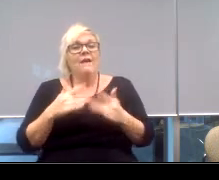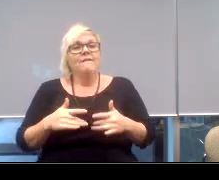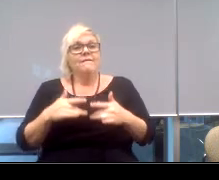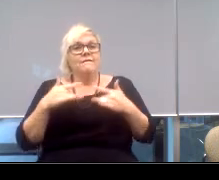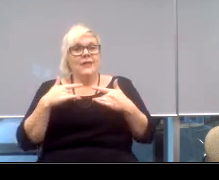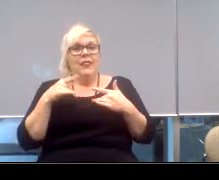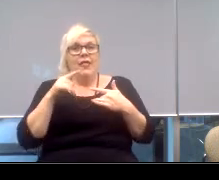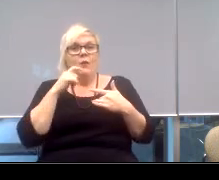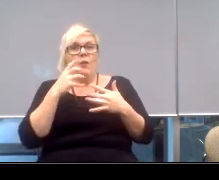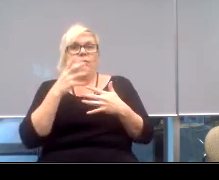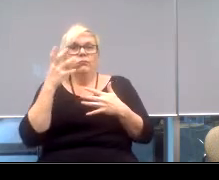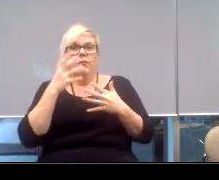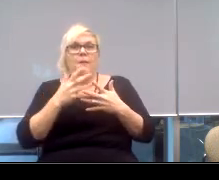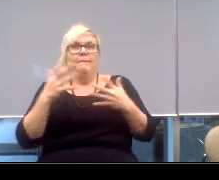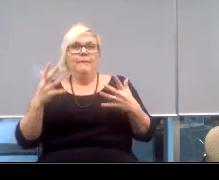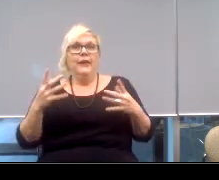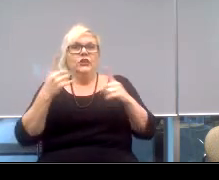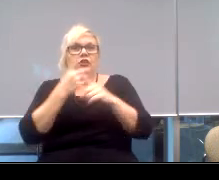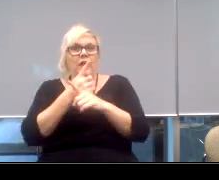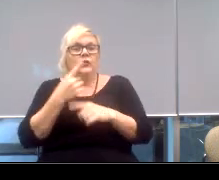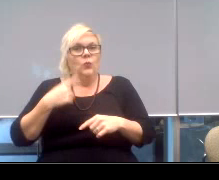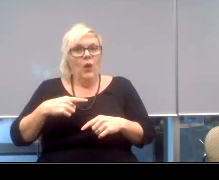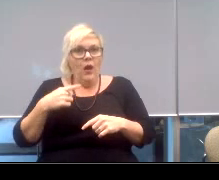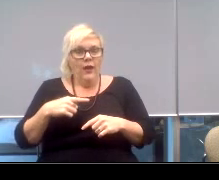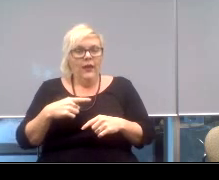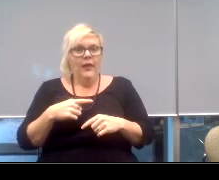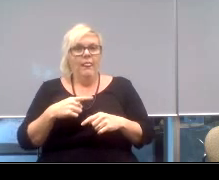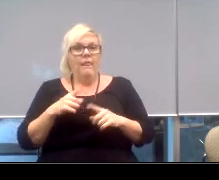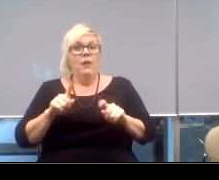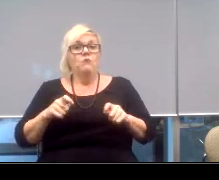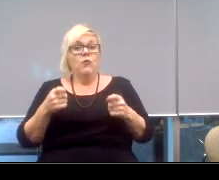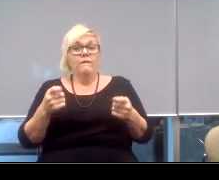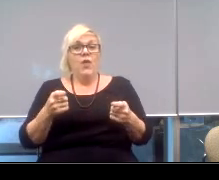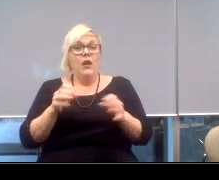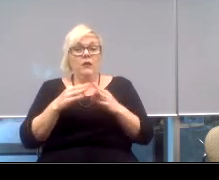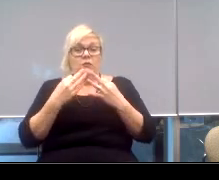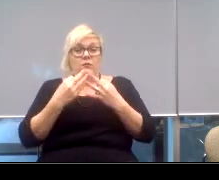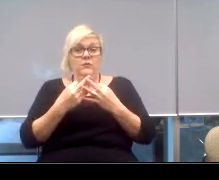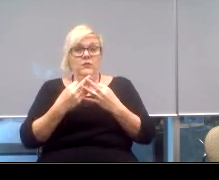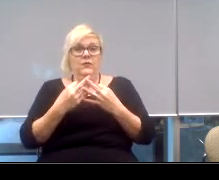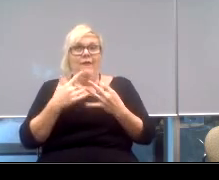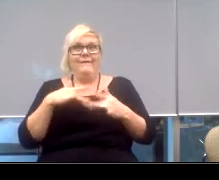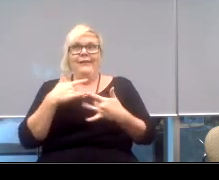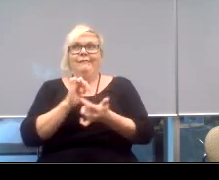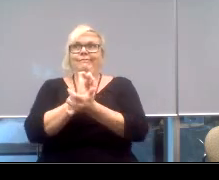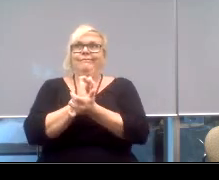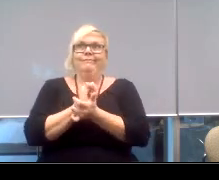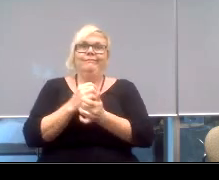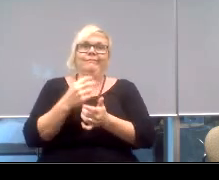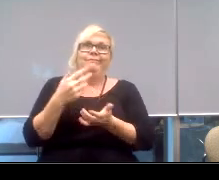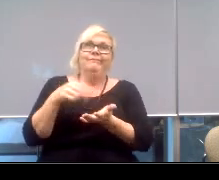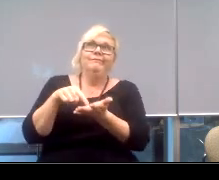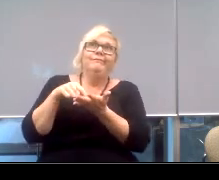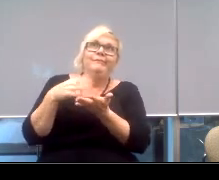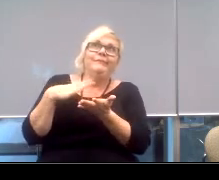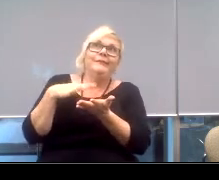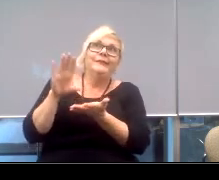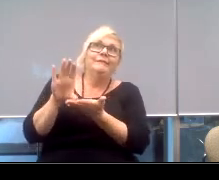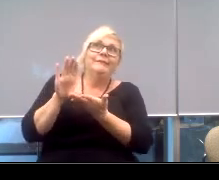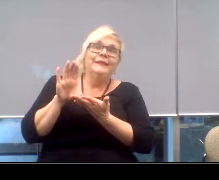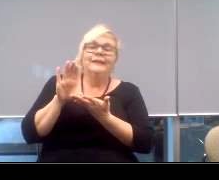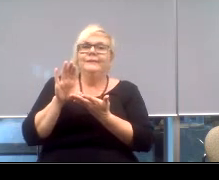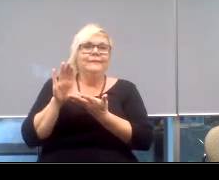landscape significantly because of, one, the ability of providers to no longer be restrained by grants, targets, retained revenue caps,